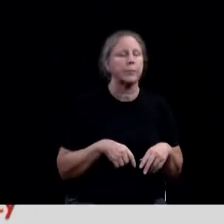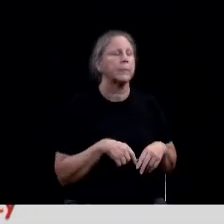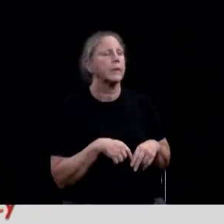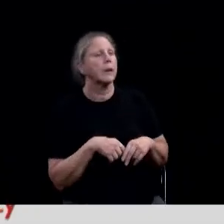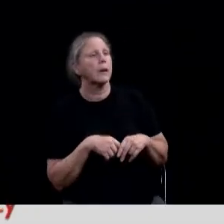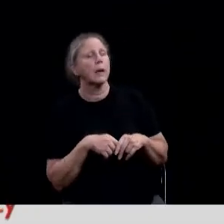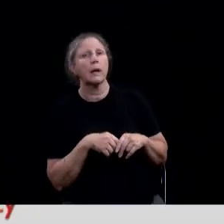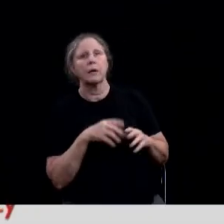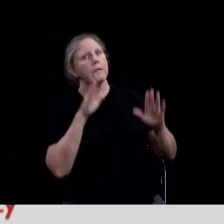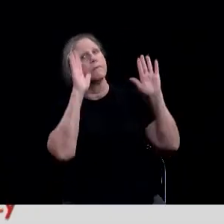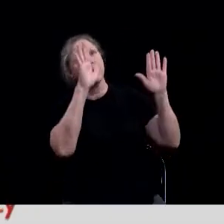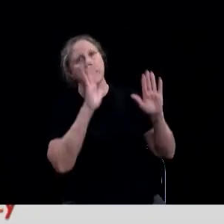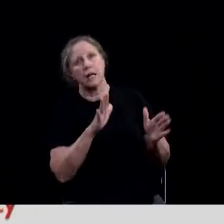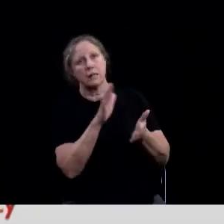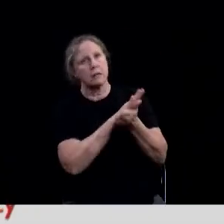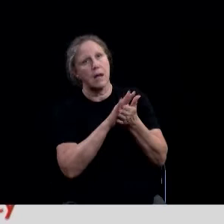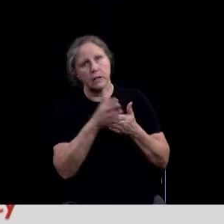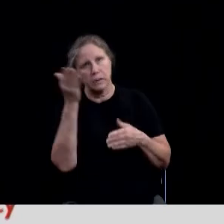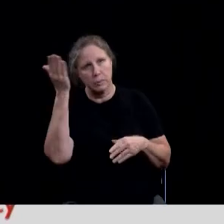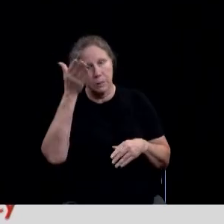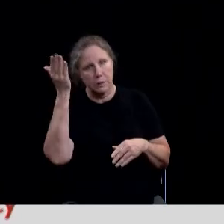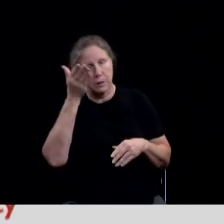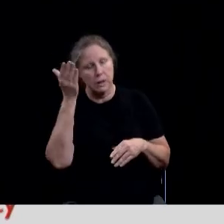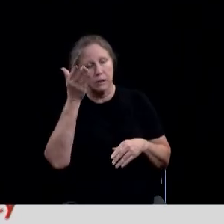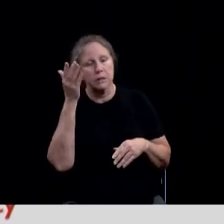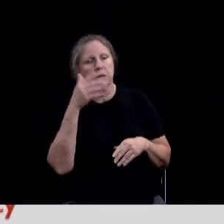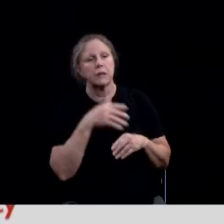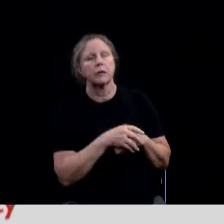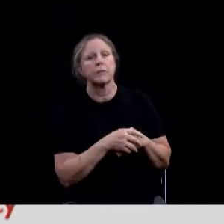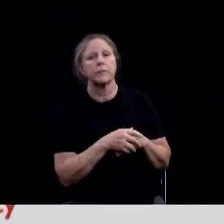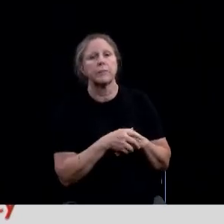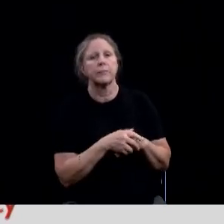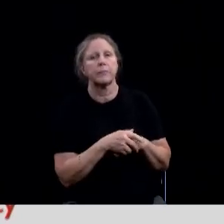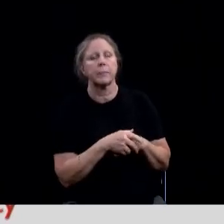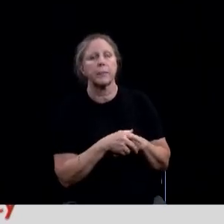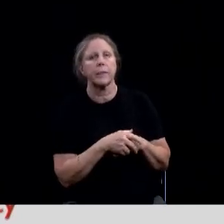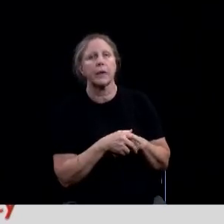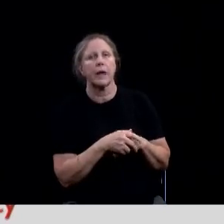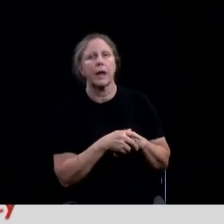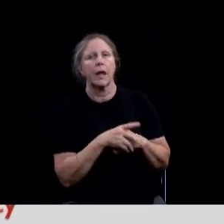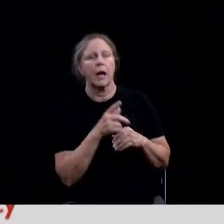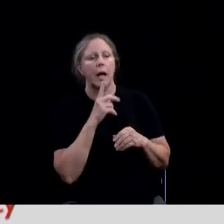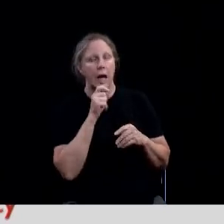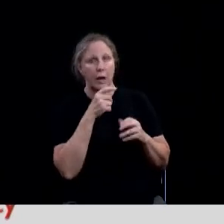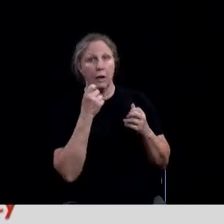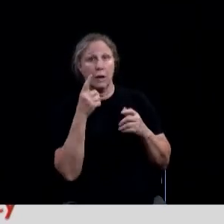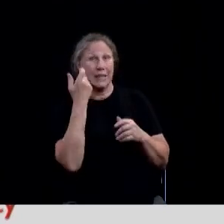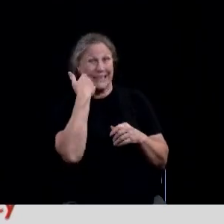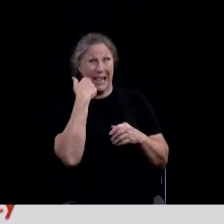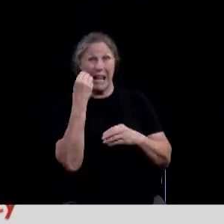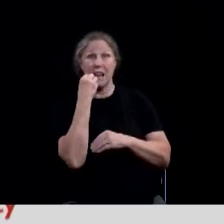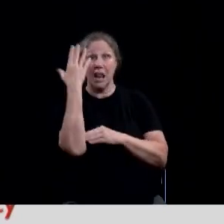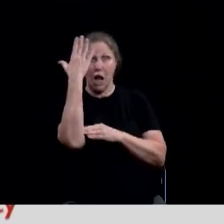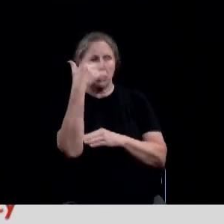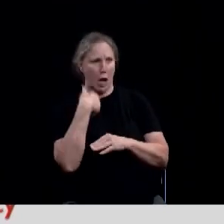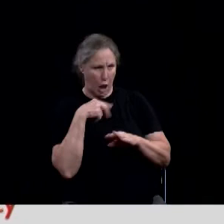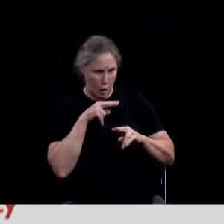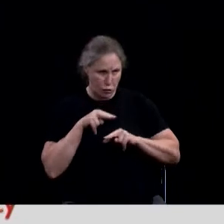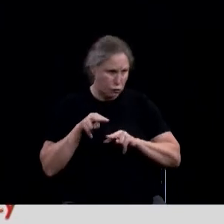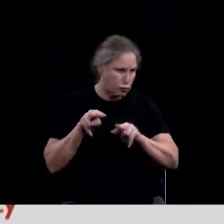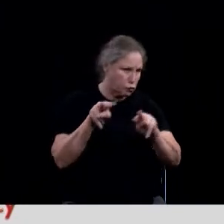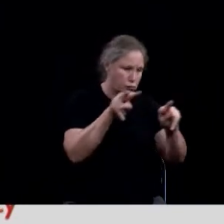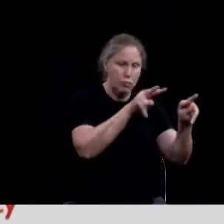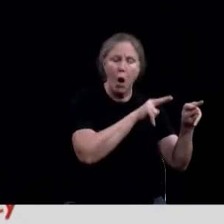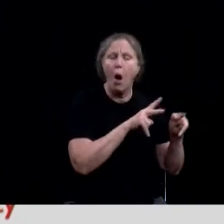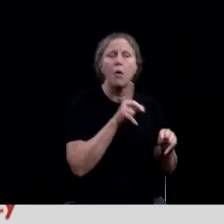just drove through there at lunch today, and it's really impressive, everything that's going on. Not only